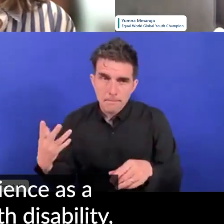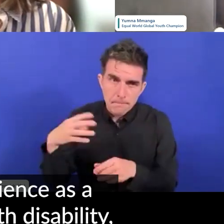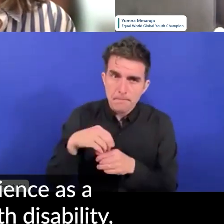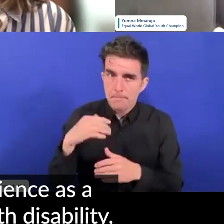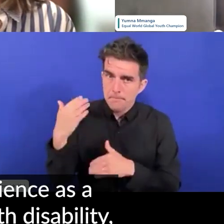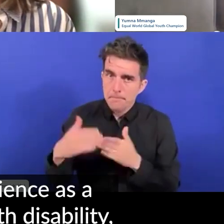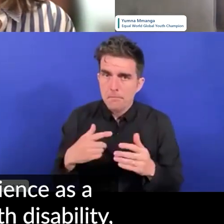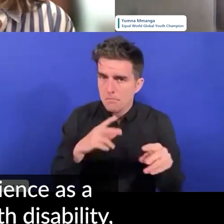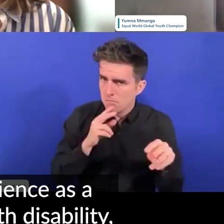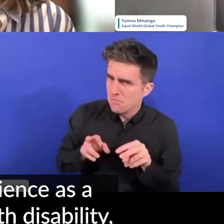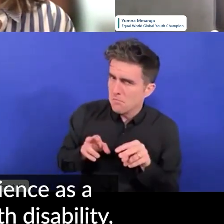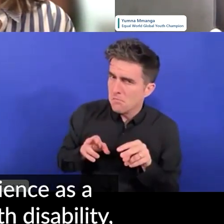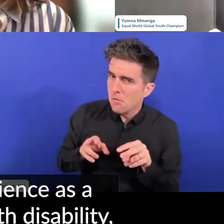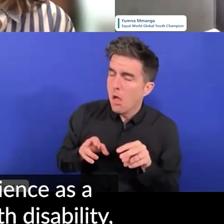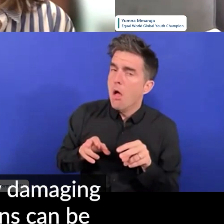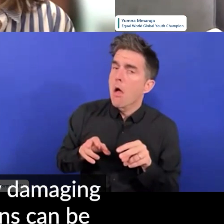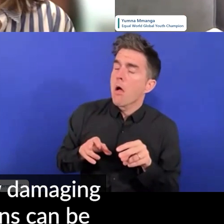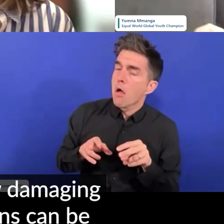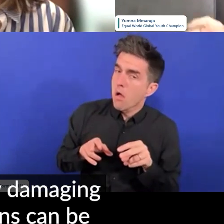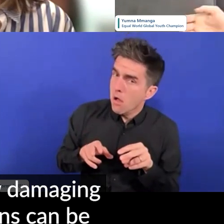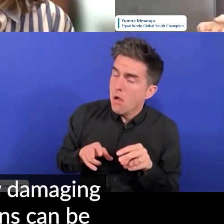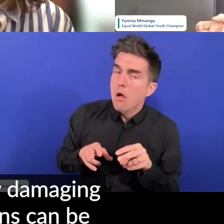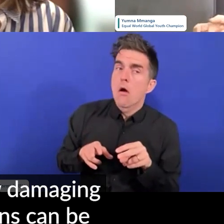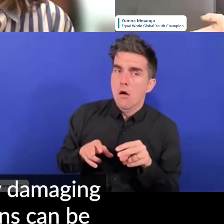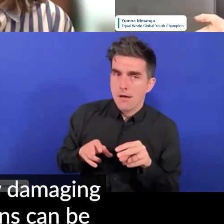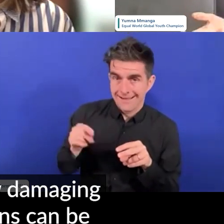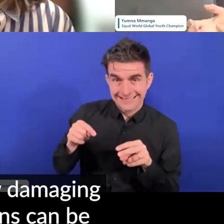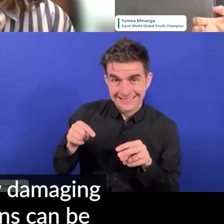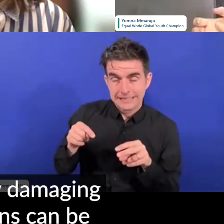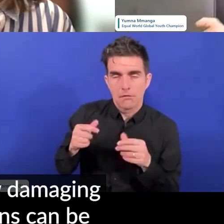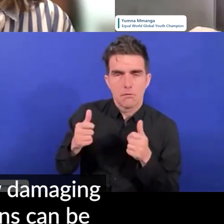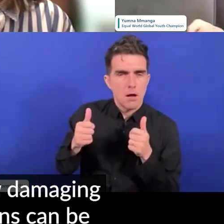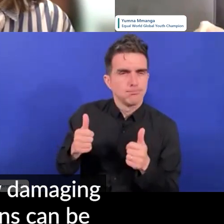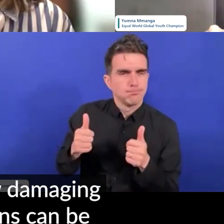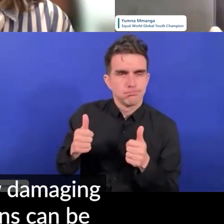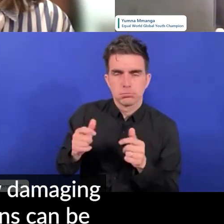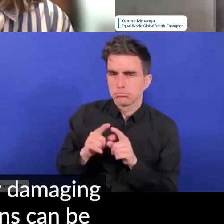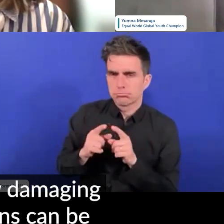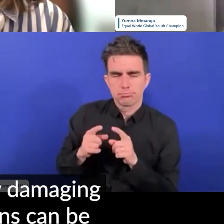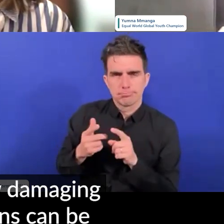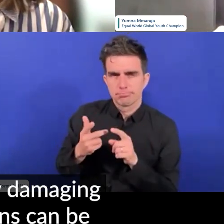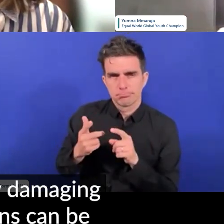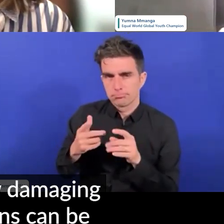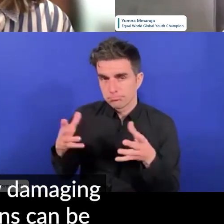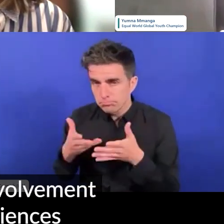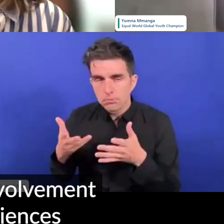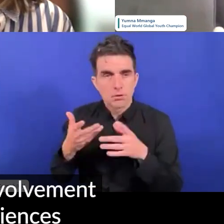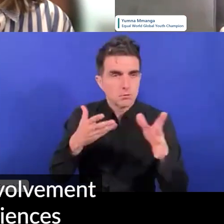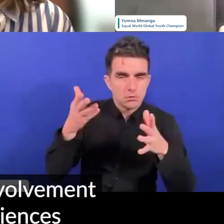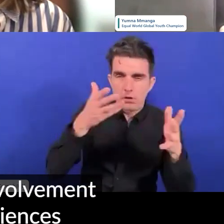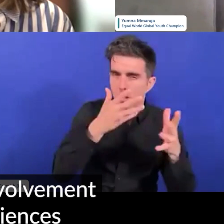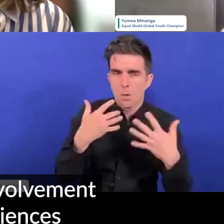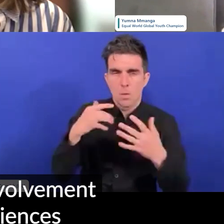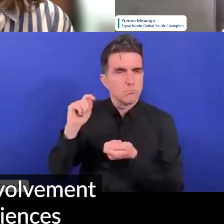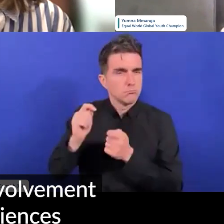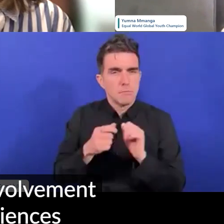experience as a young woman with disability, I've seen how damaging low expectations can be and